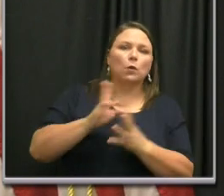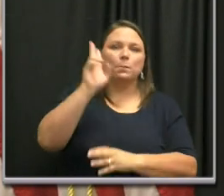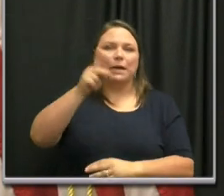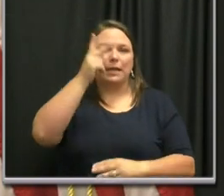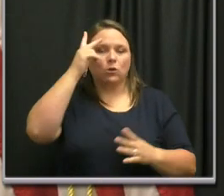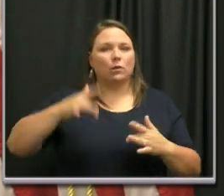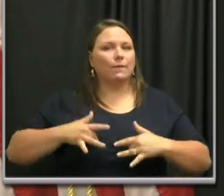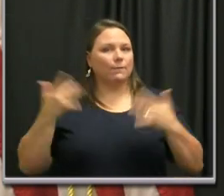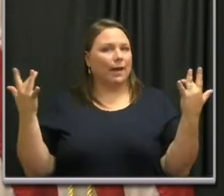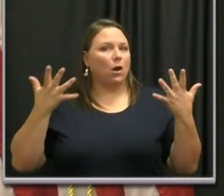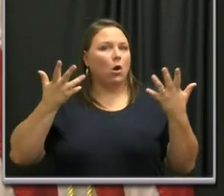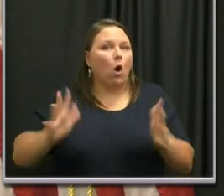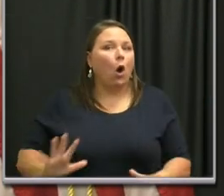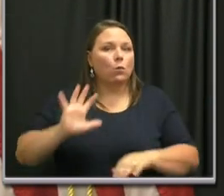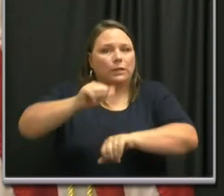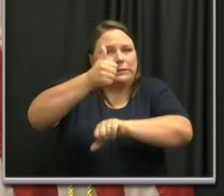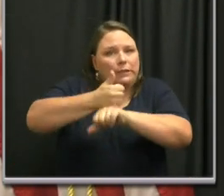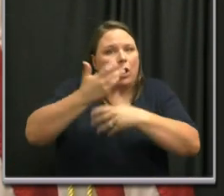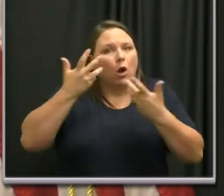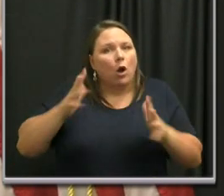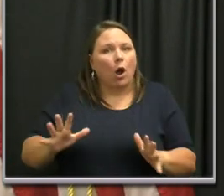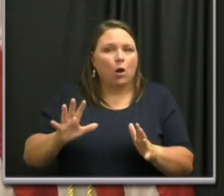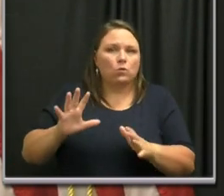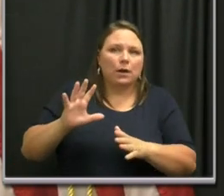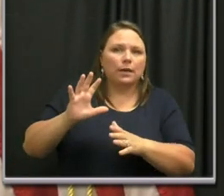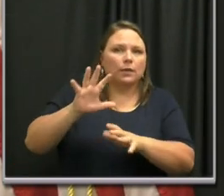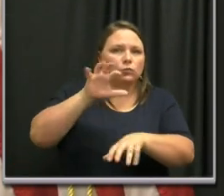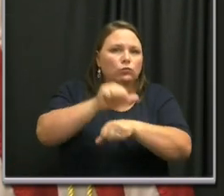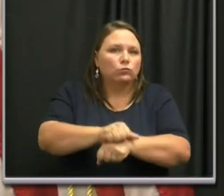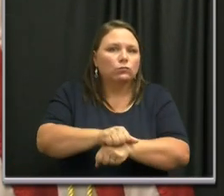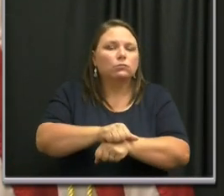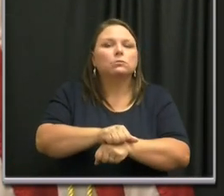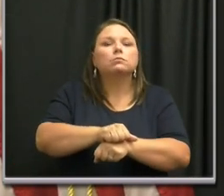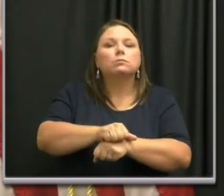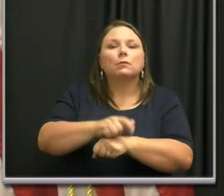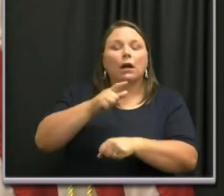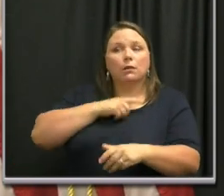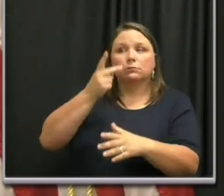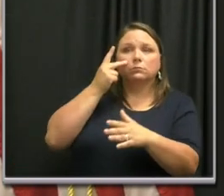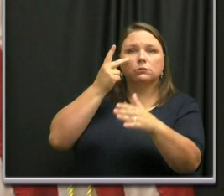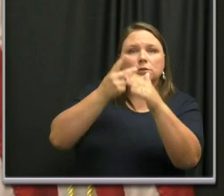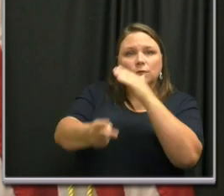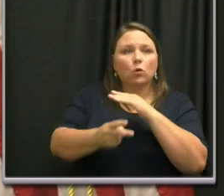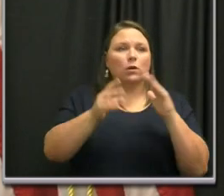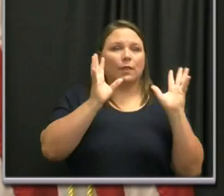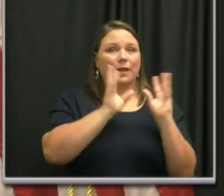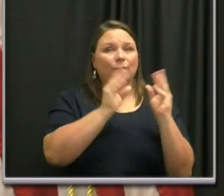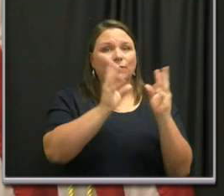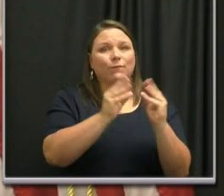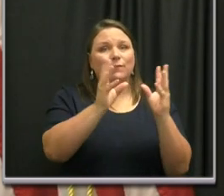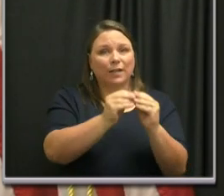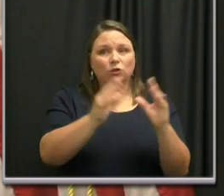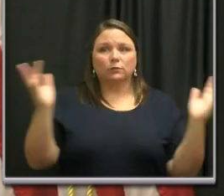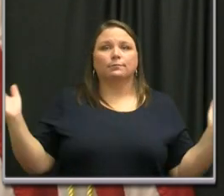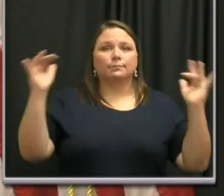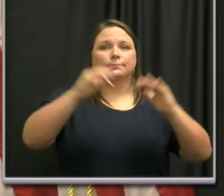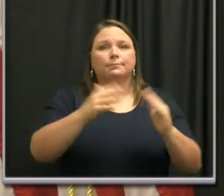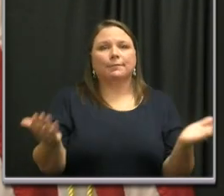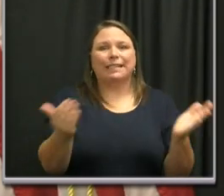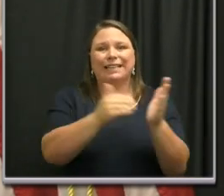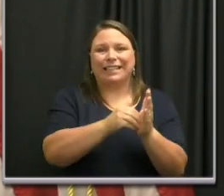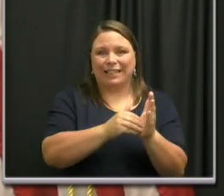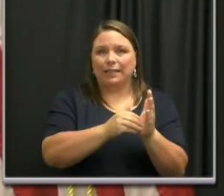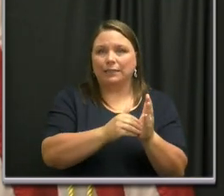political event already scheduled and already booked. And I do look forward to our convention business being reestablished.